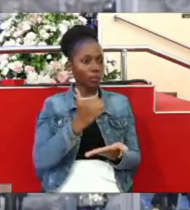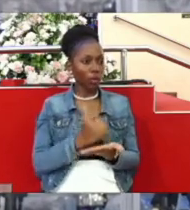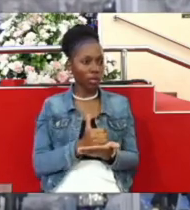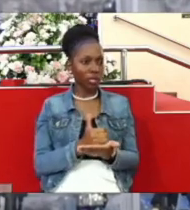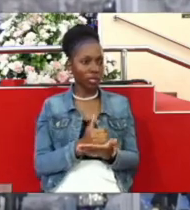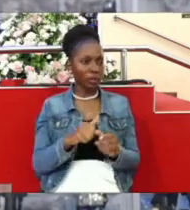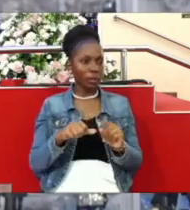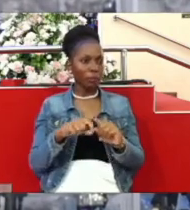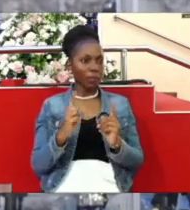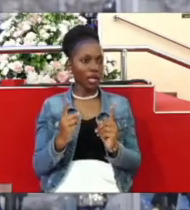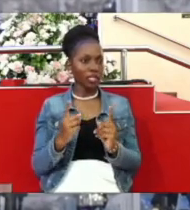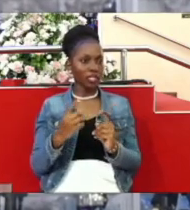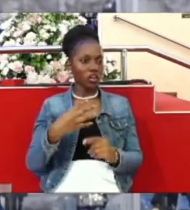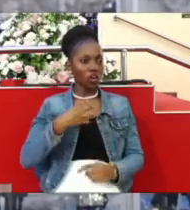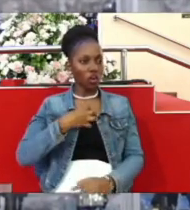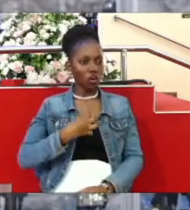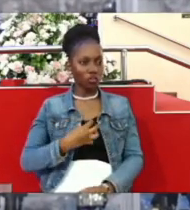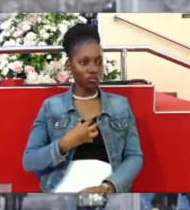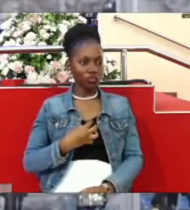The source of supply